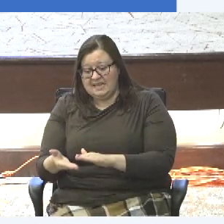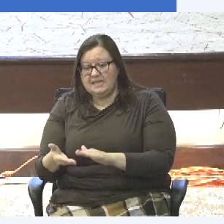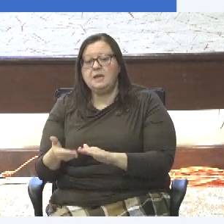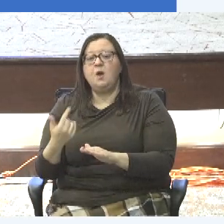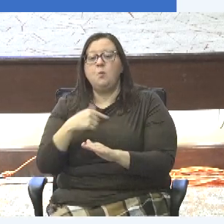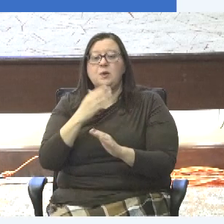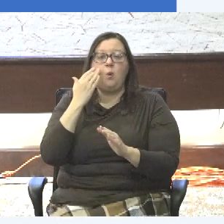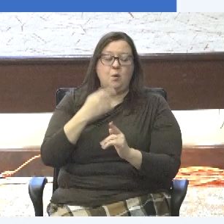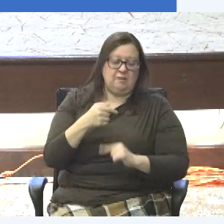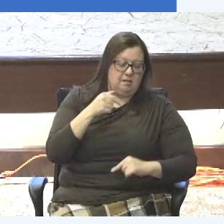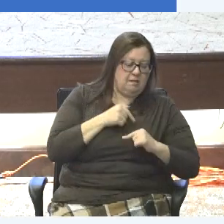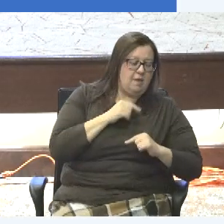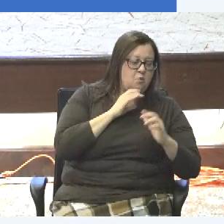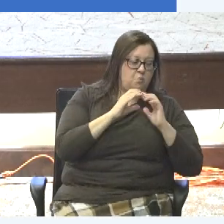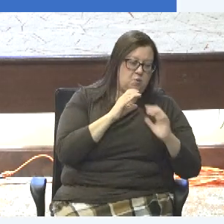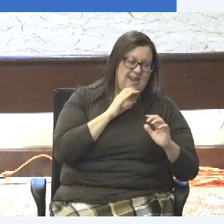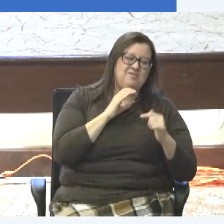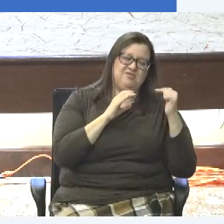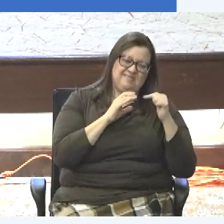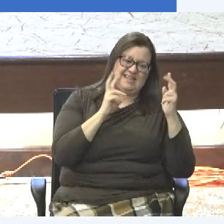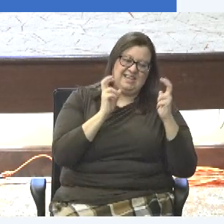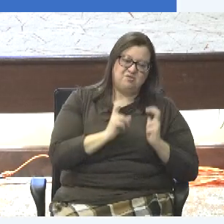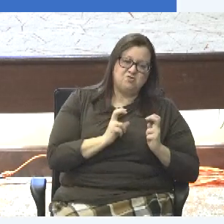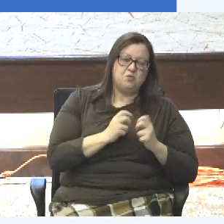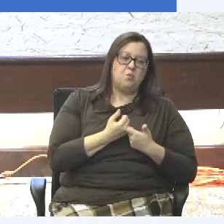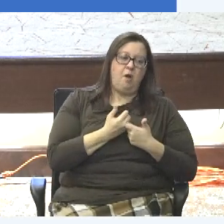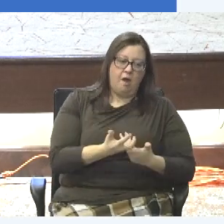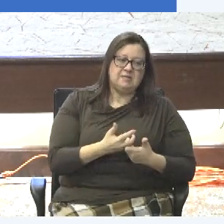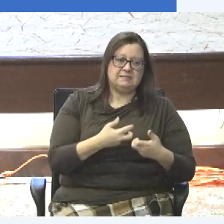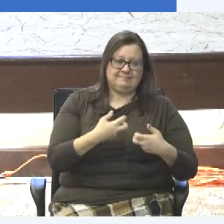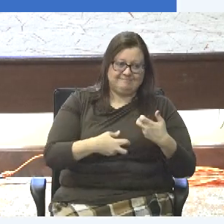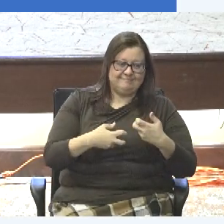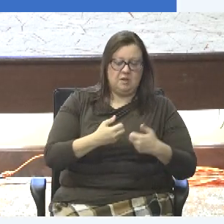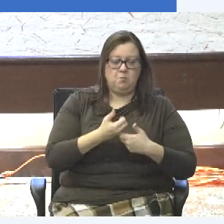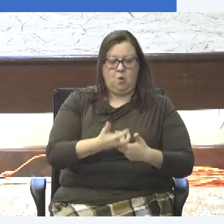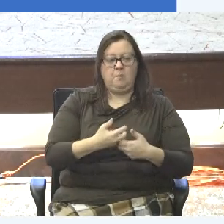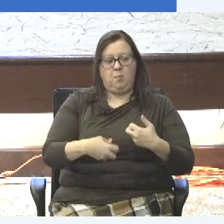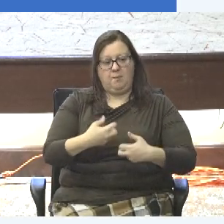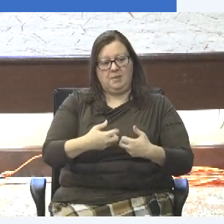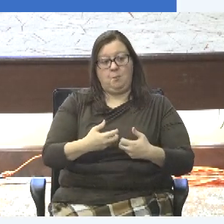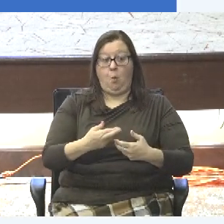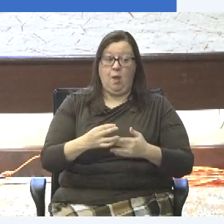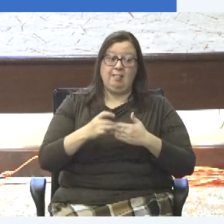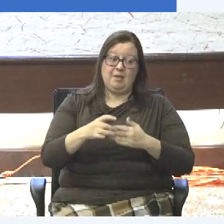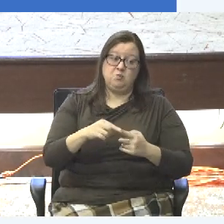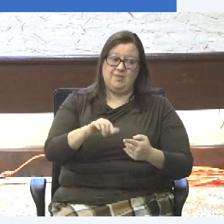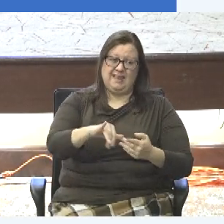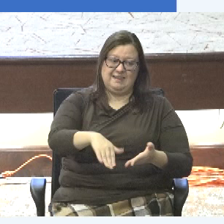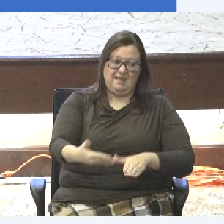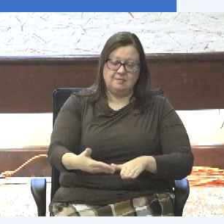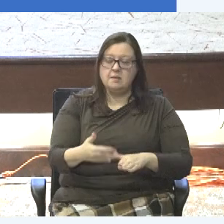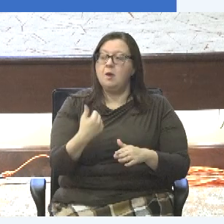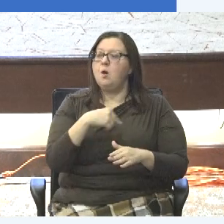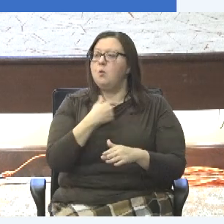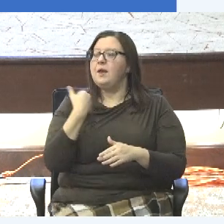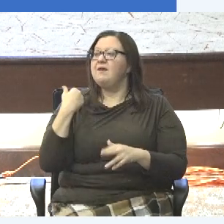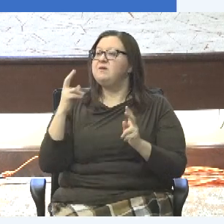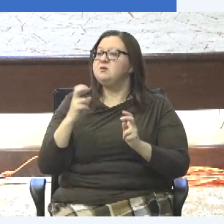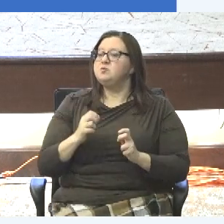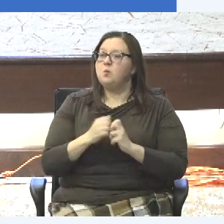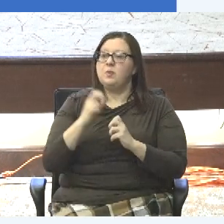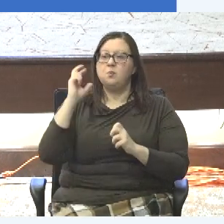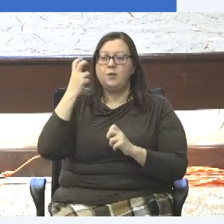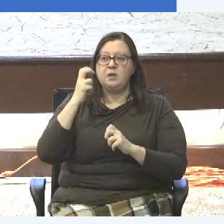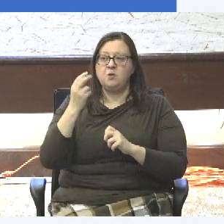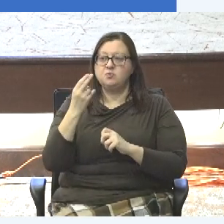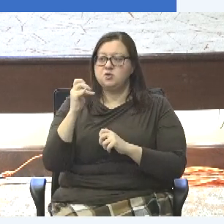communication was the culprit or the cause often, or at least a contributing factor in that fatality. When I got here, we did have some issues with the way our radio channels